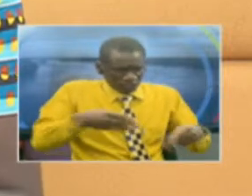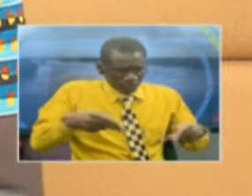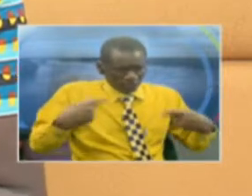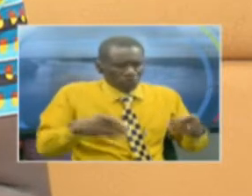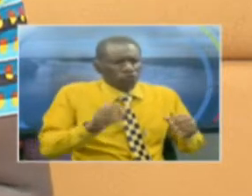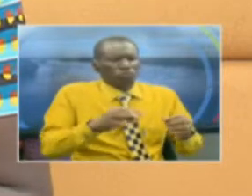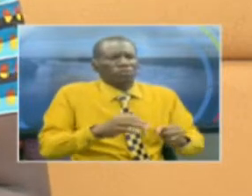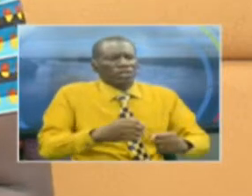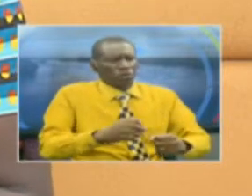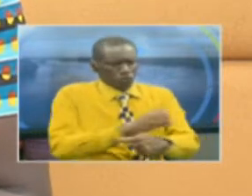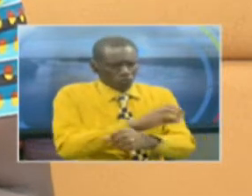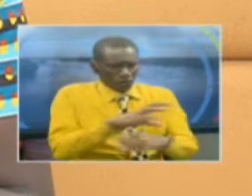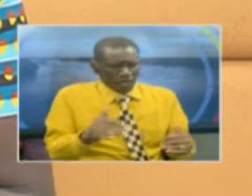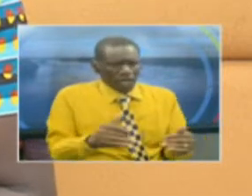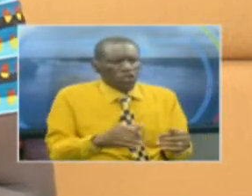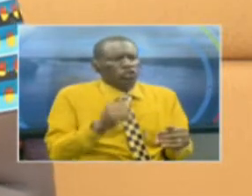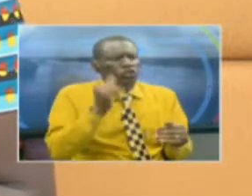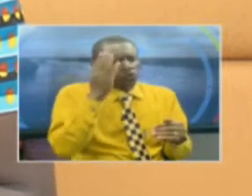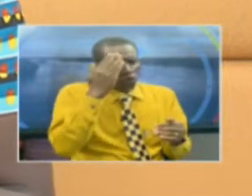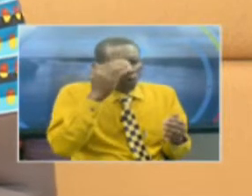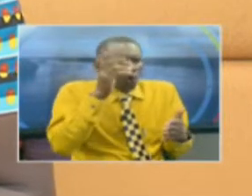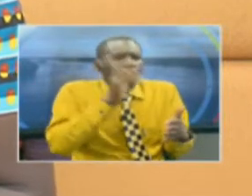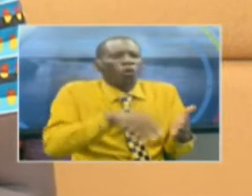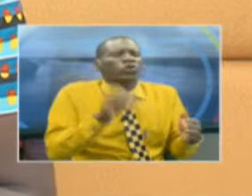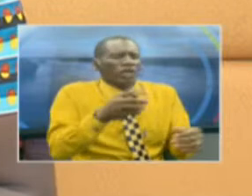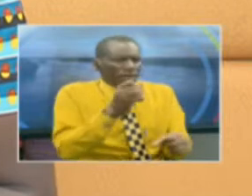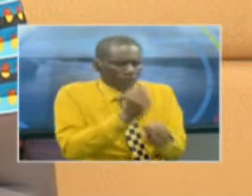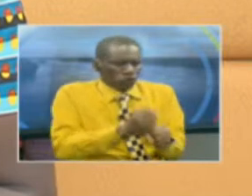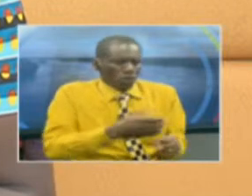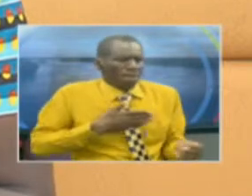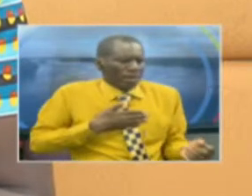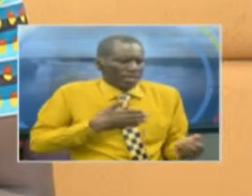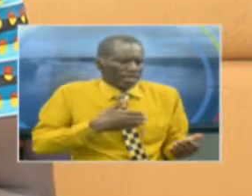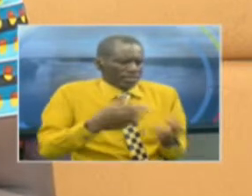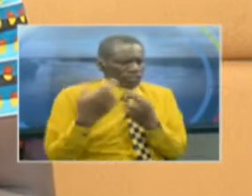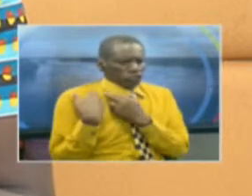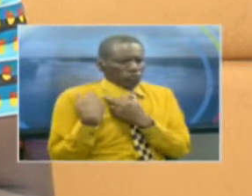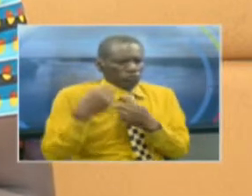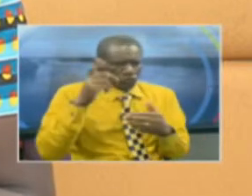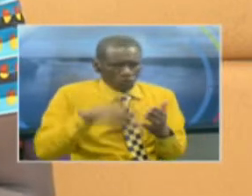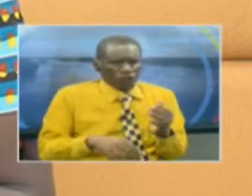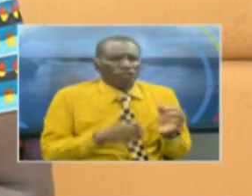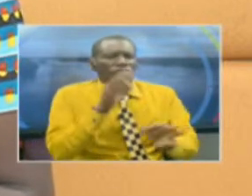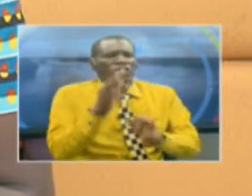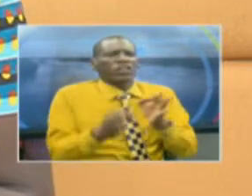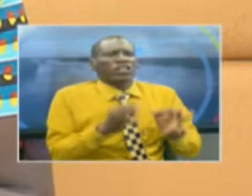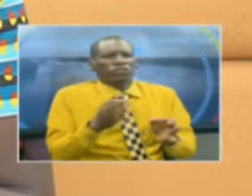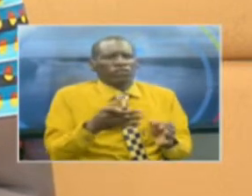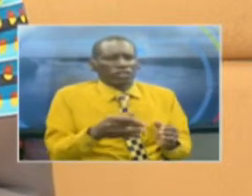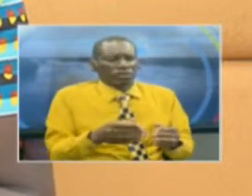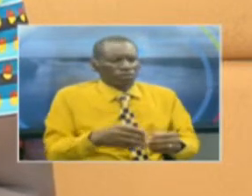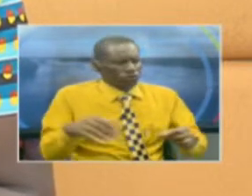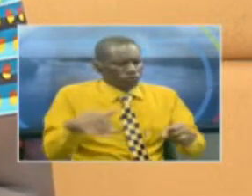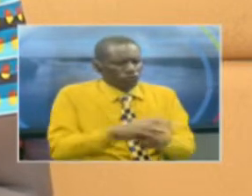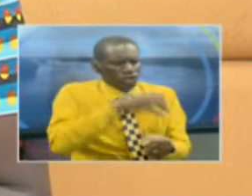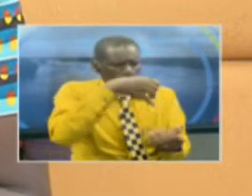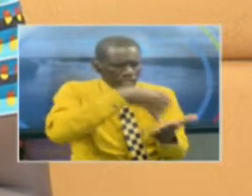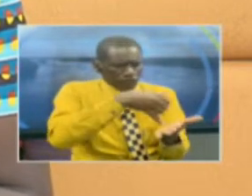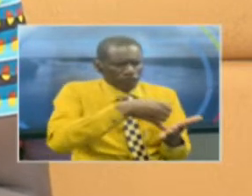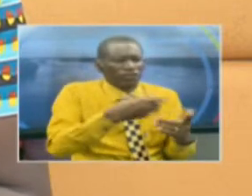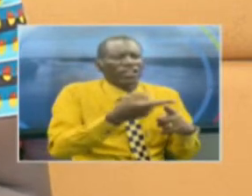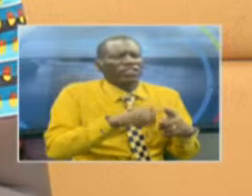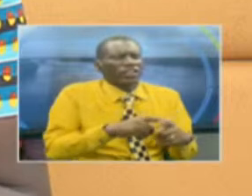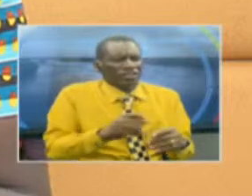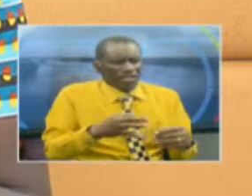decide to what extent am I going to give you care. But if they are going to be fully involved, then they will